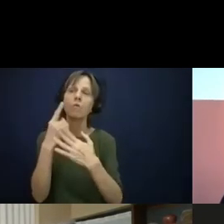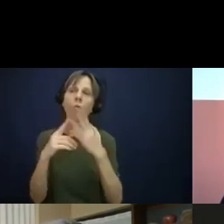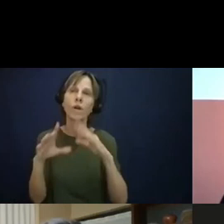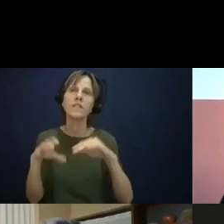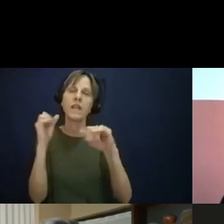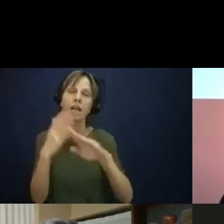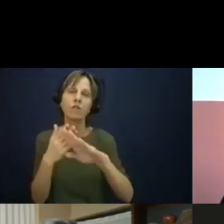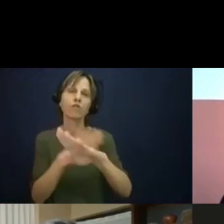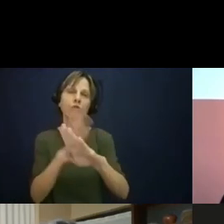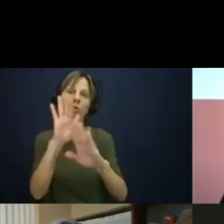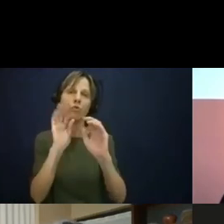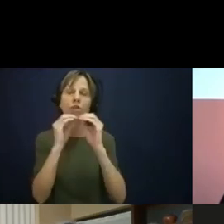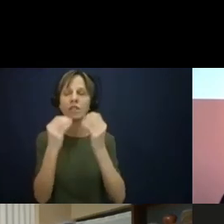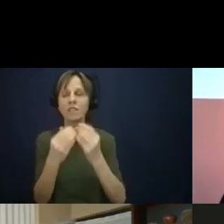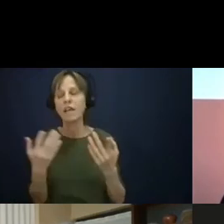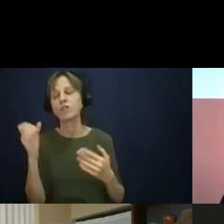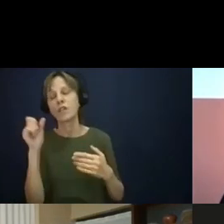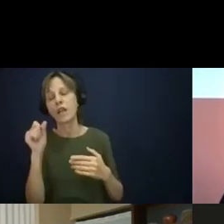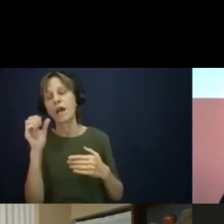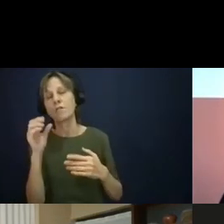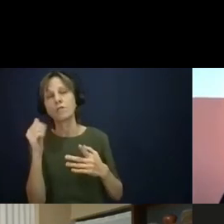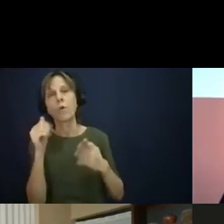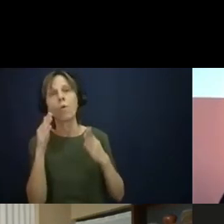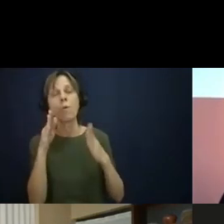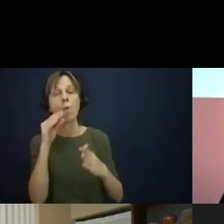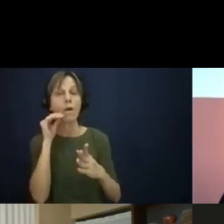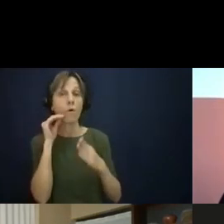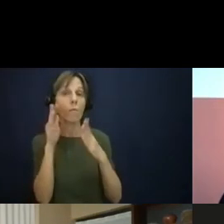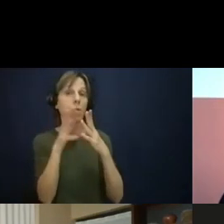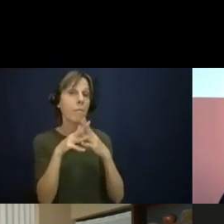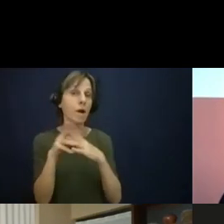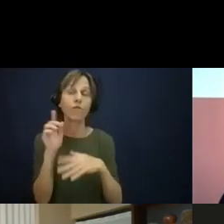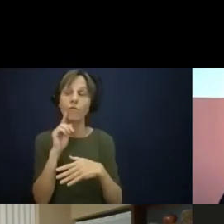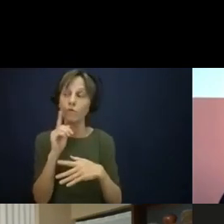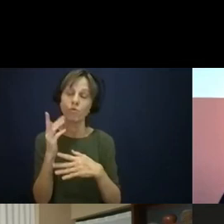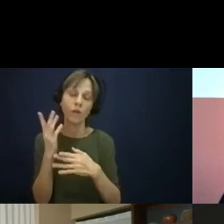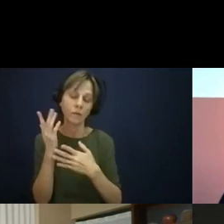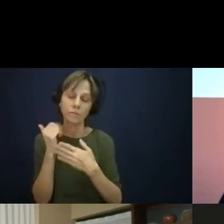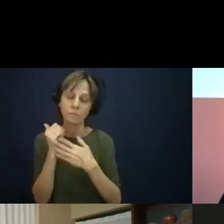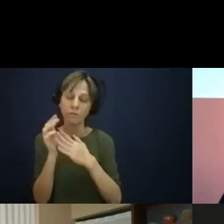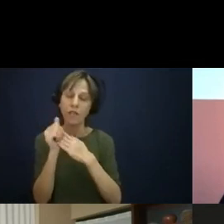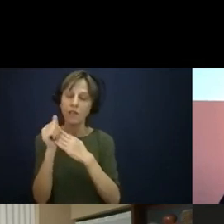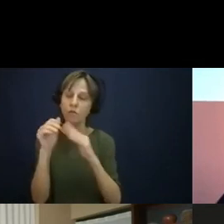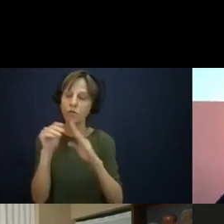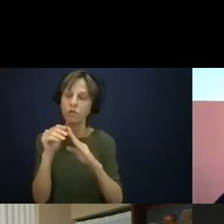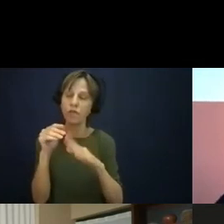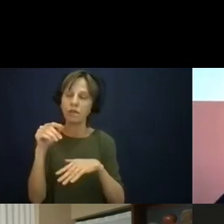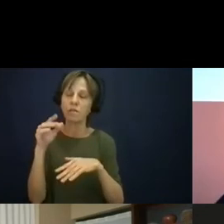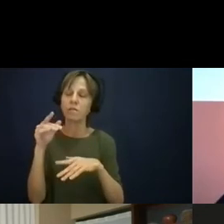Yeah, so, Away Home America has really been positioned by leaders in the movement to end youth homelessness